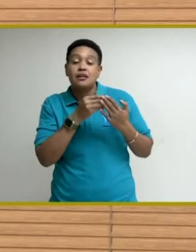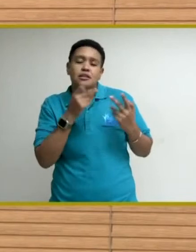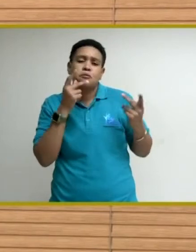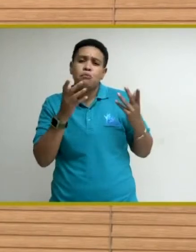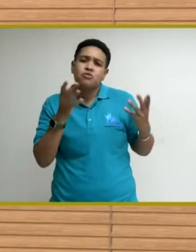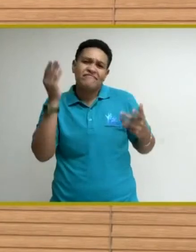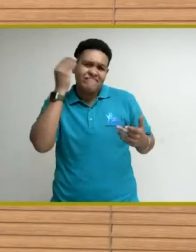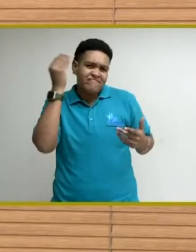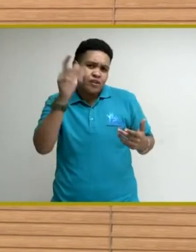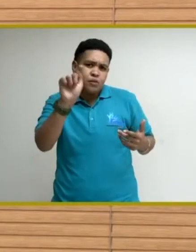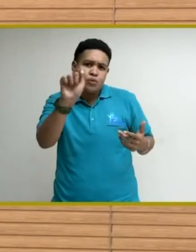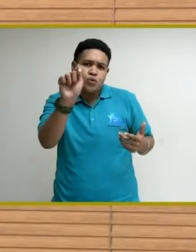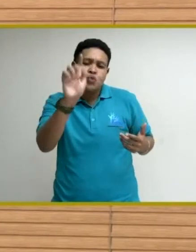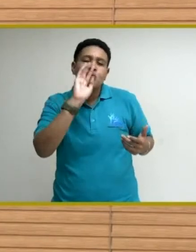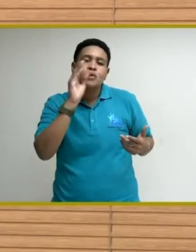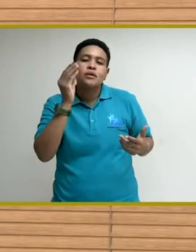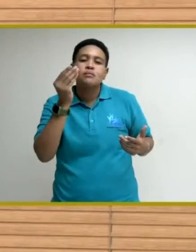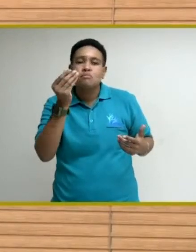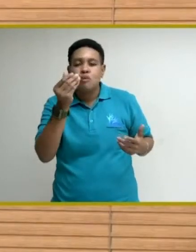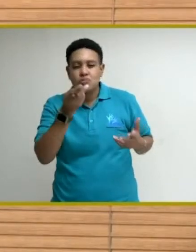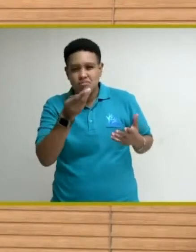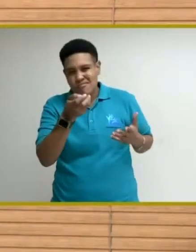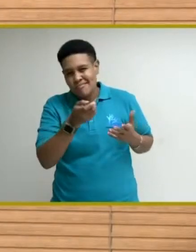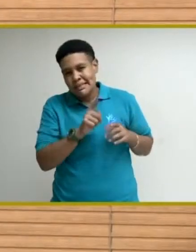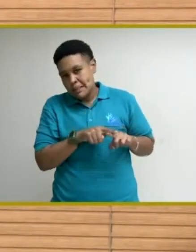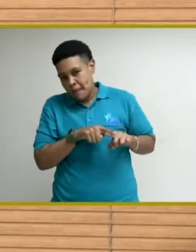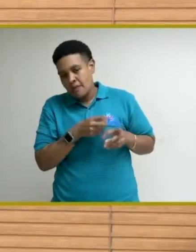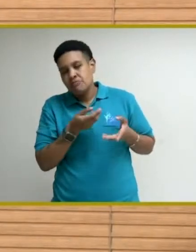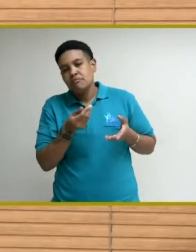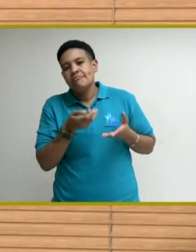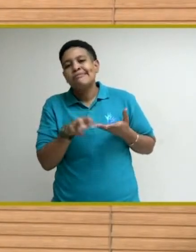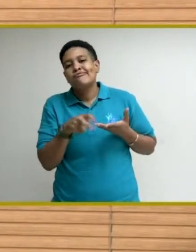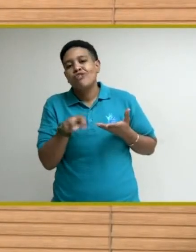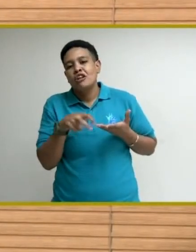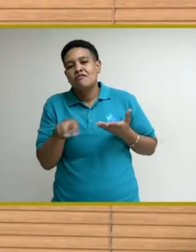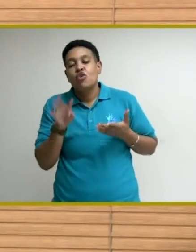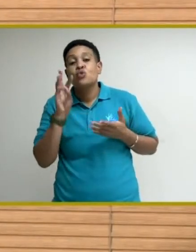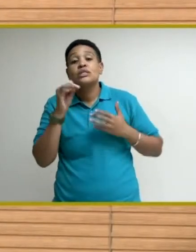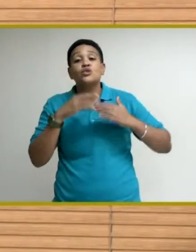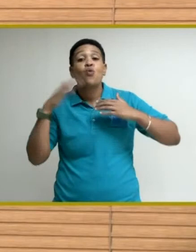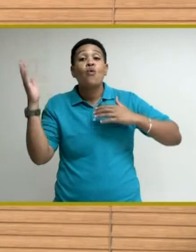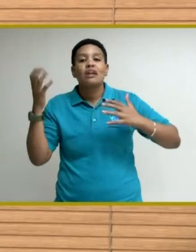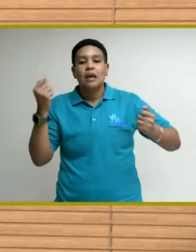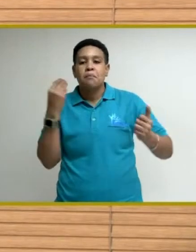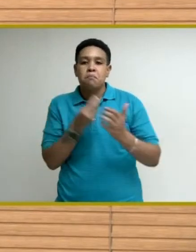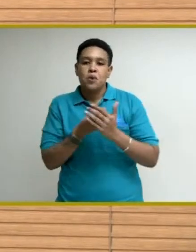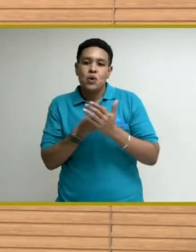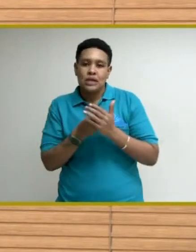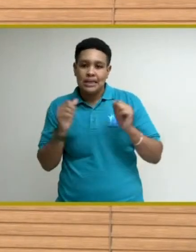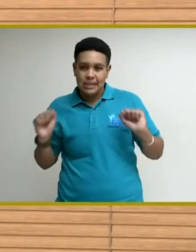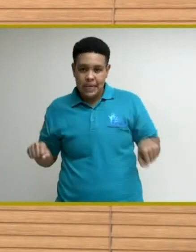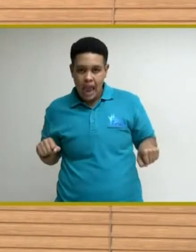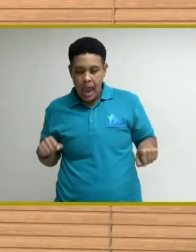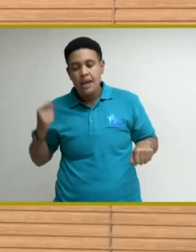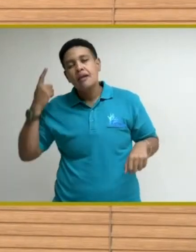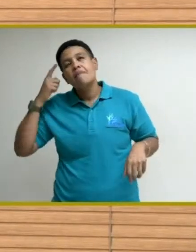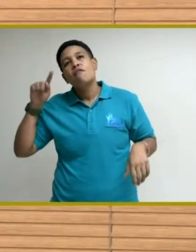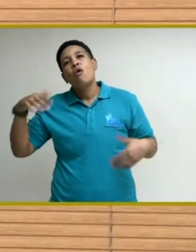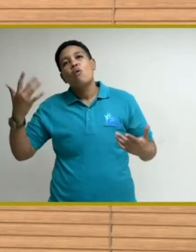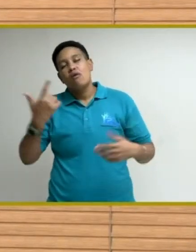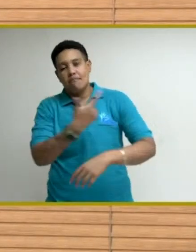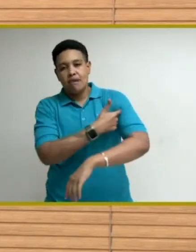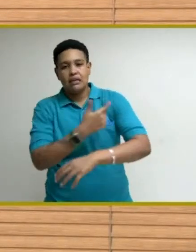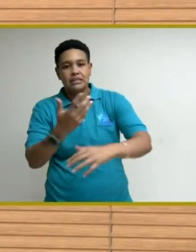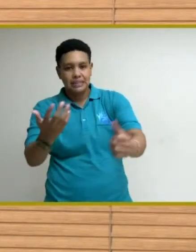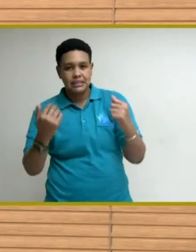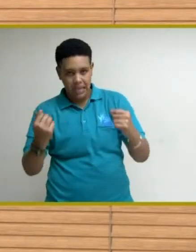a conditional cash transfer to persons 60 years and above for